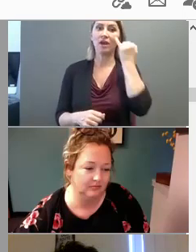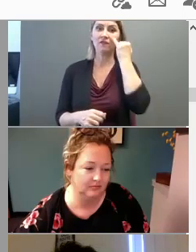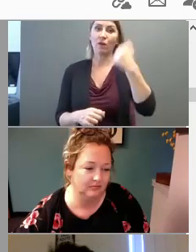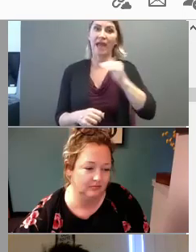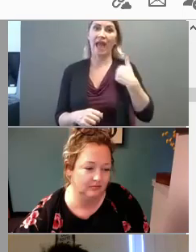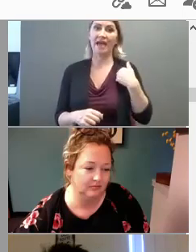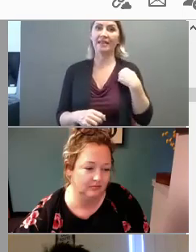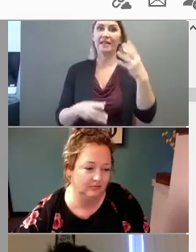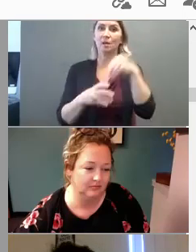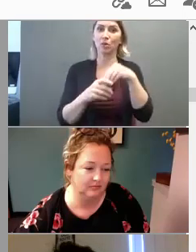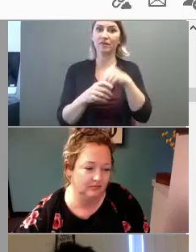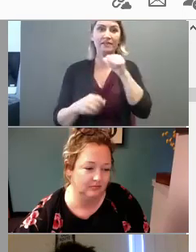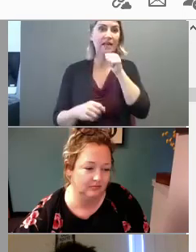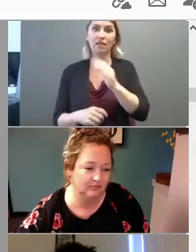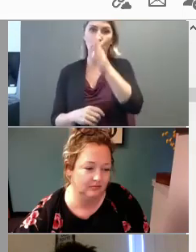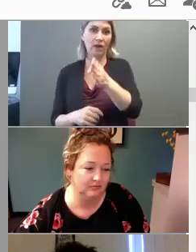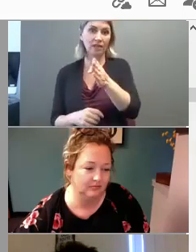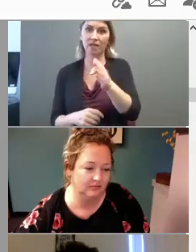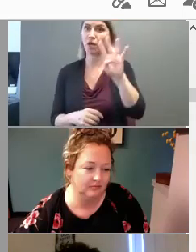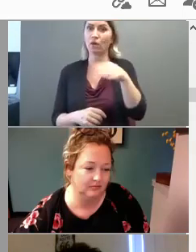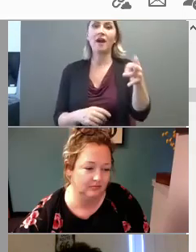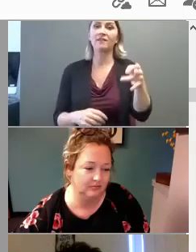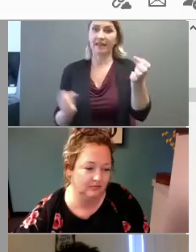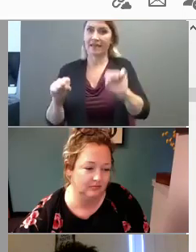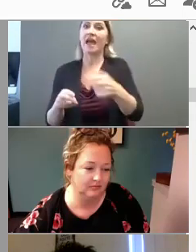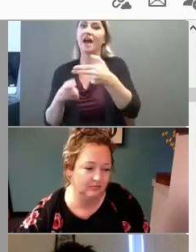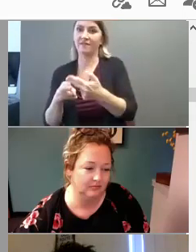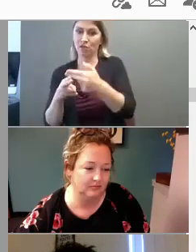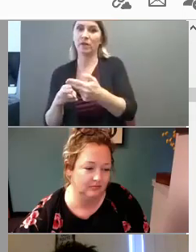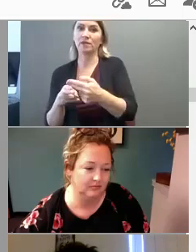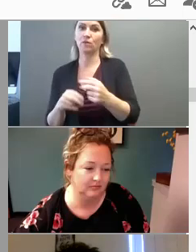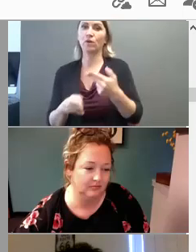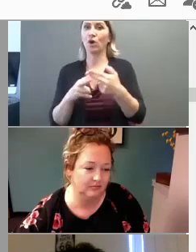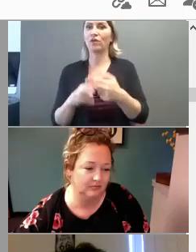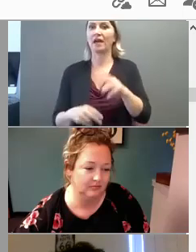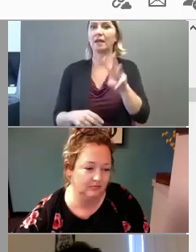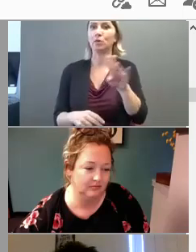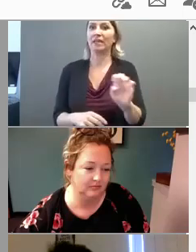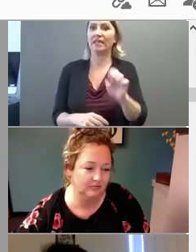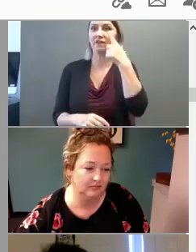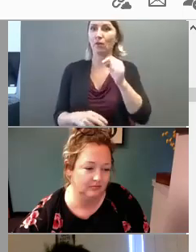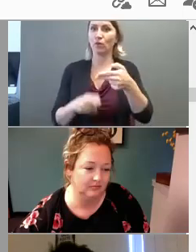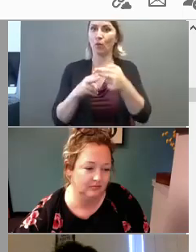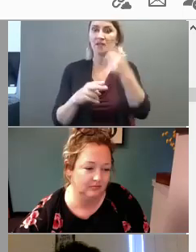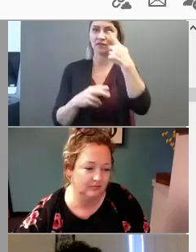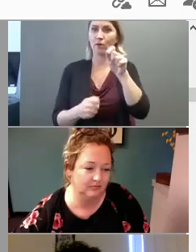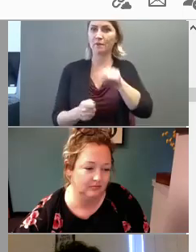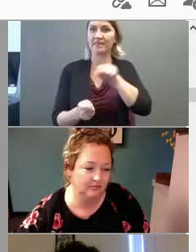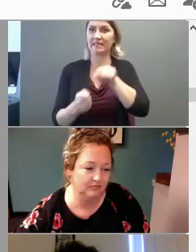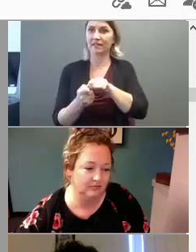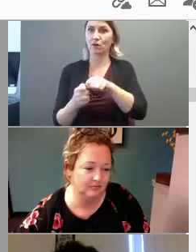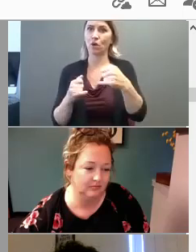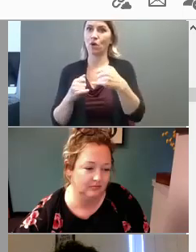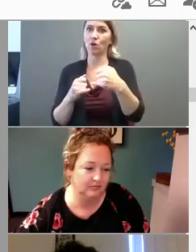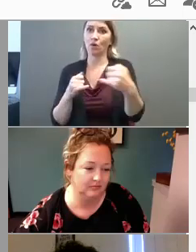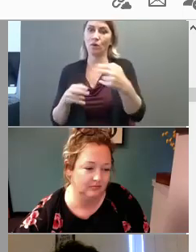input that is an undirected graph that can have edge weights. Let's call them WE for weights for a particular edge E, where